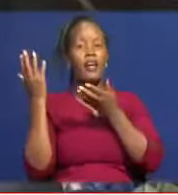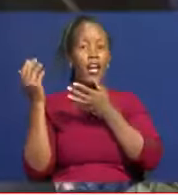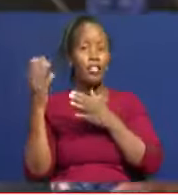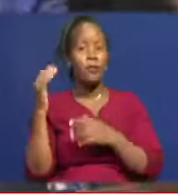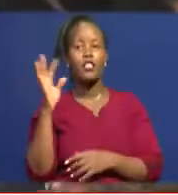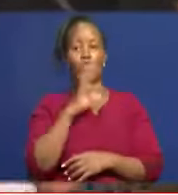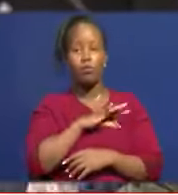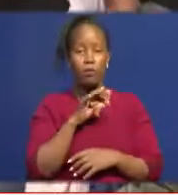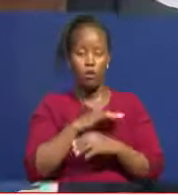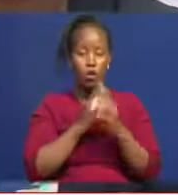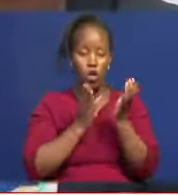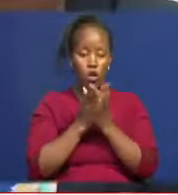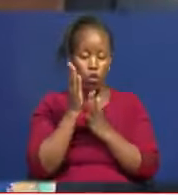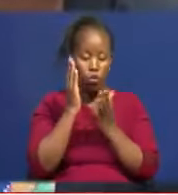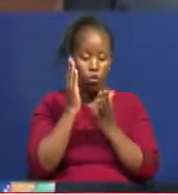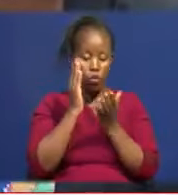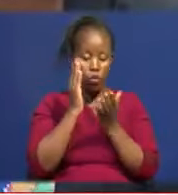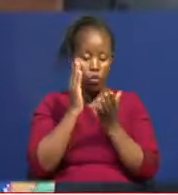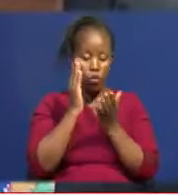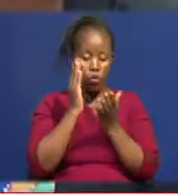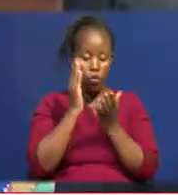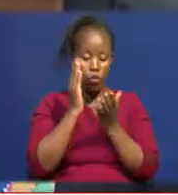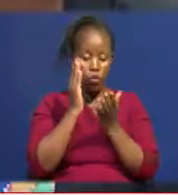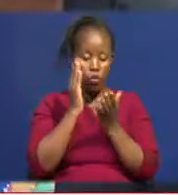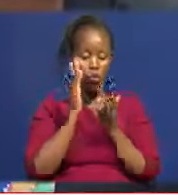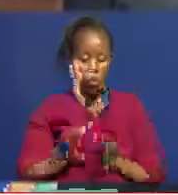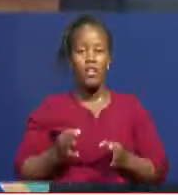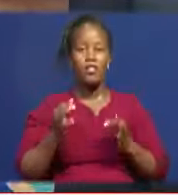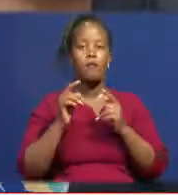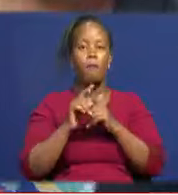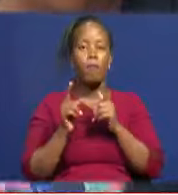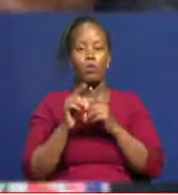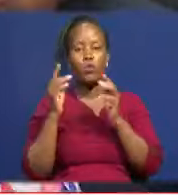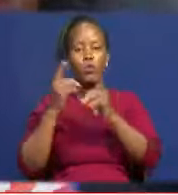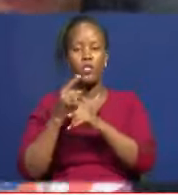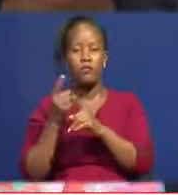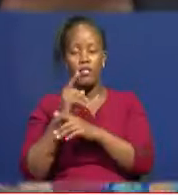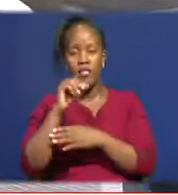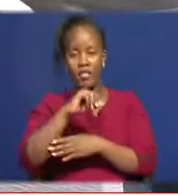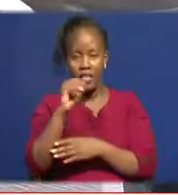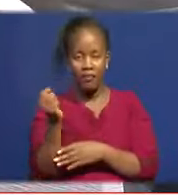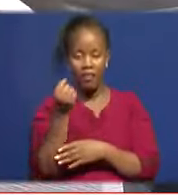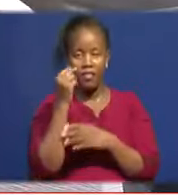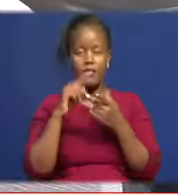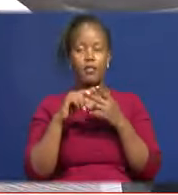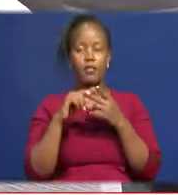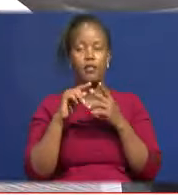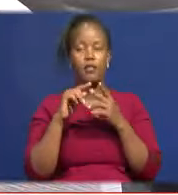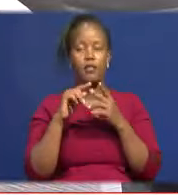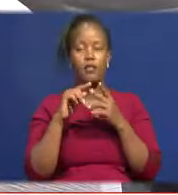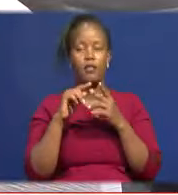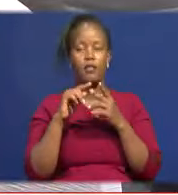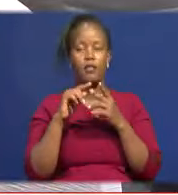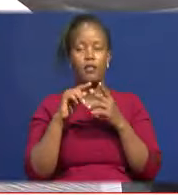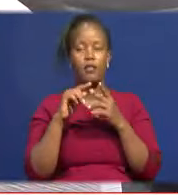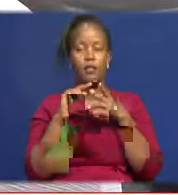funding through the supporting access to recovery safer project that will provide